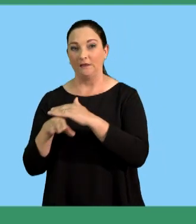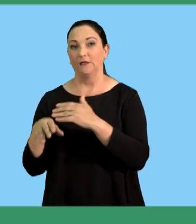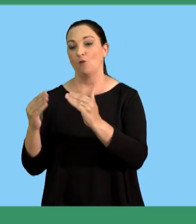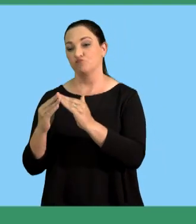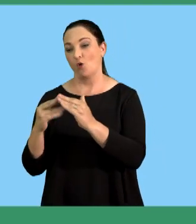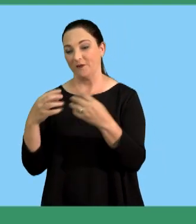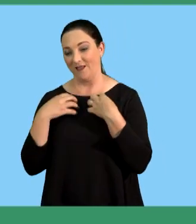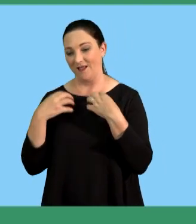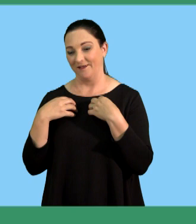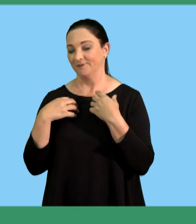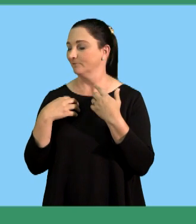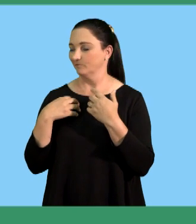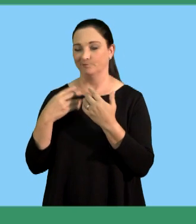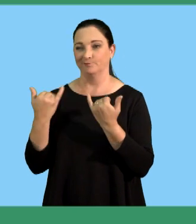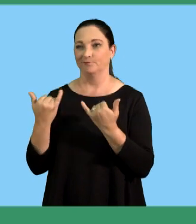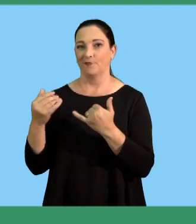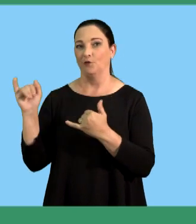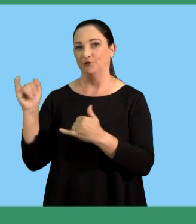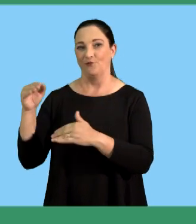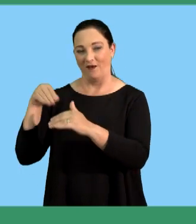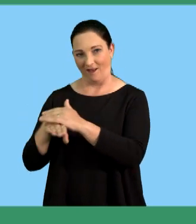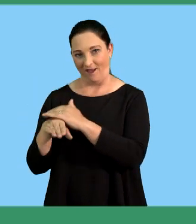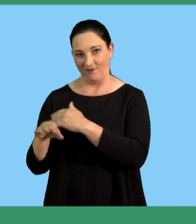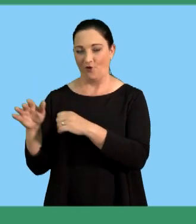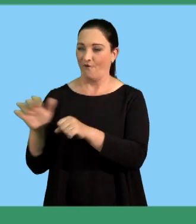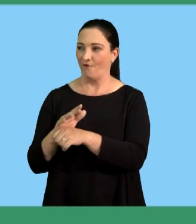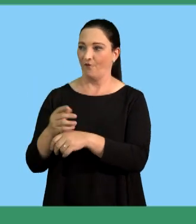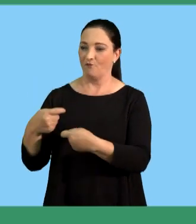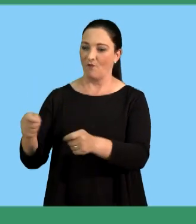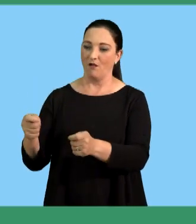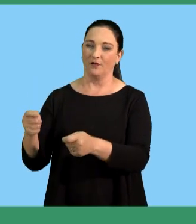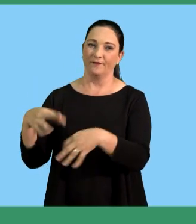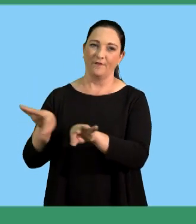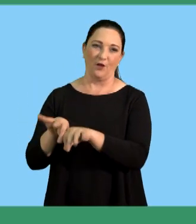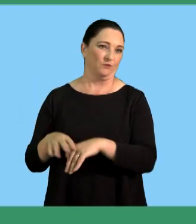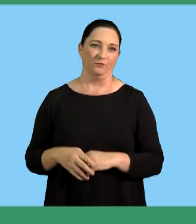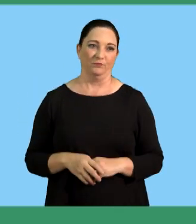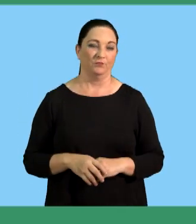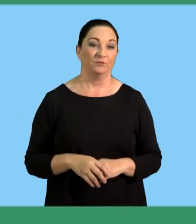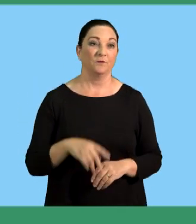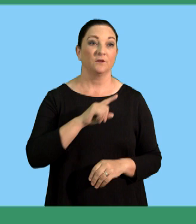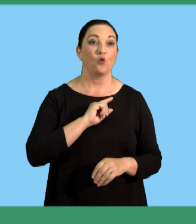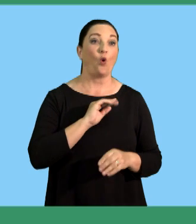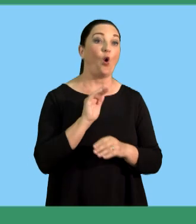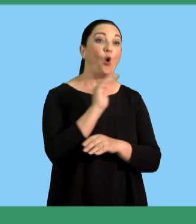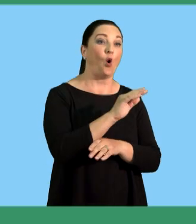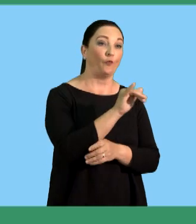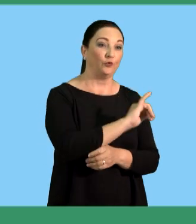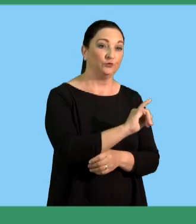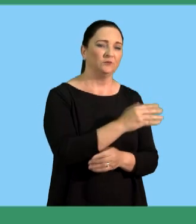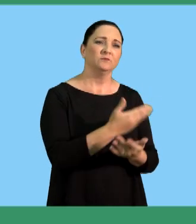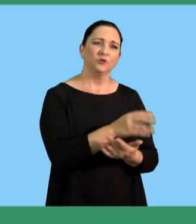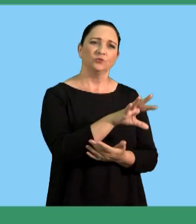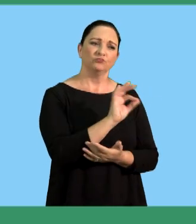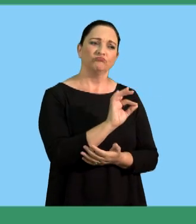under insurance, property or assets, they are not now insured for their full market value. So with over insurance, the insurer